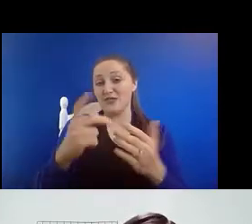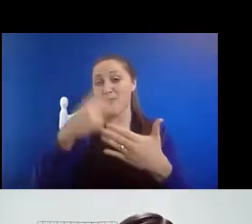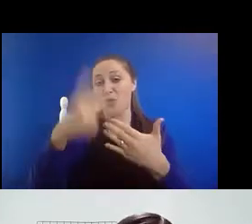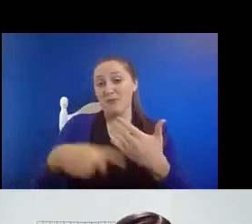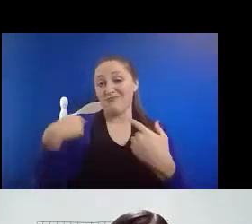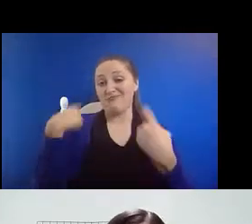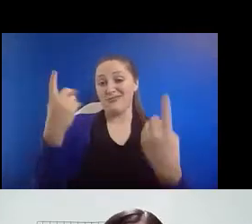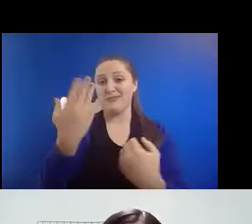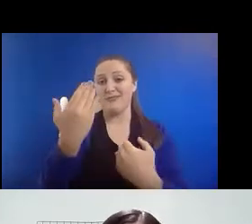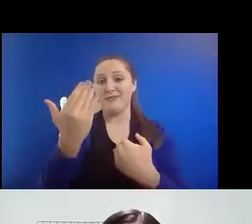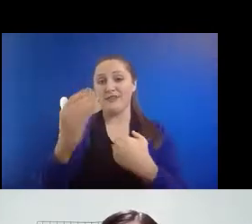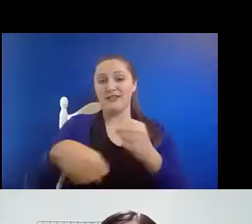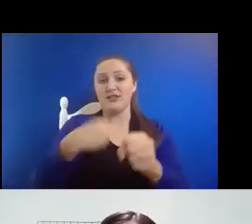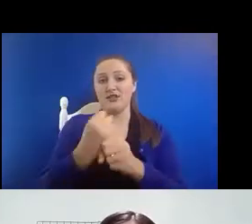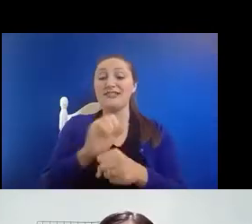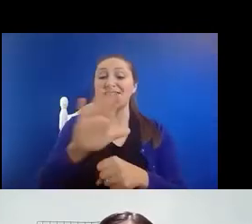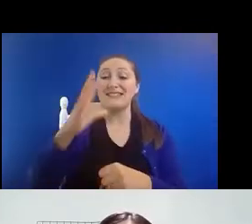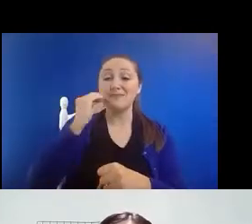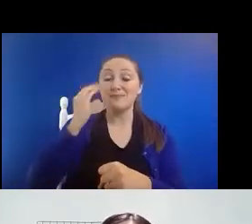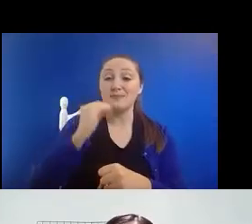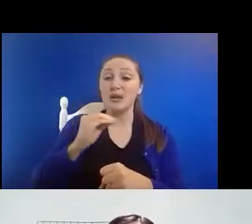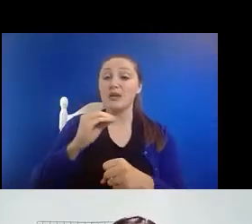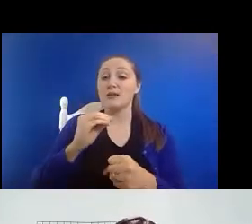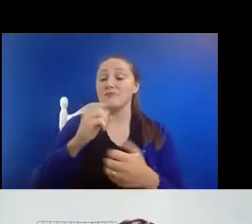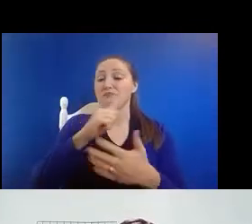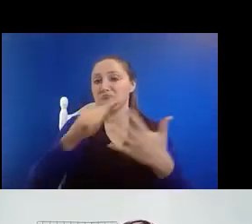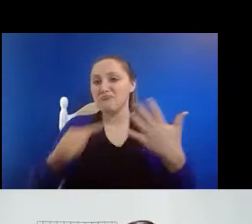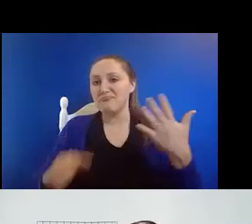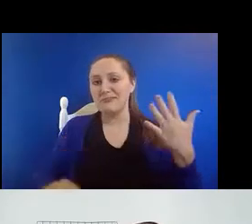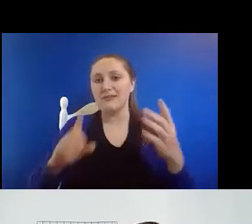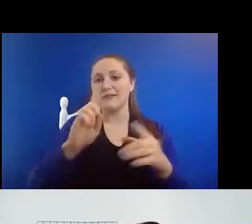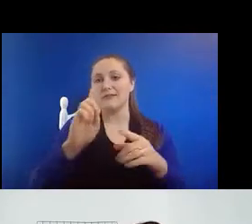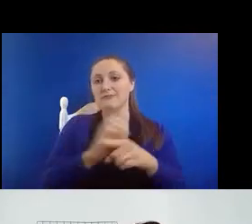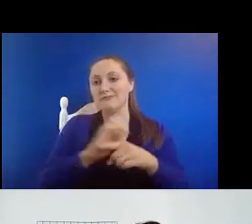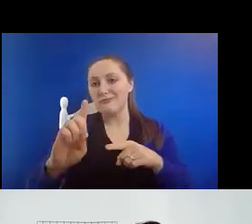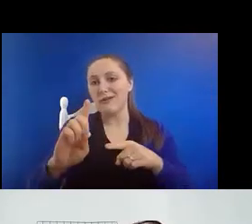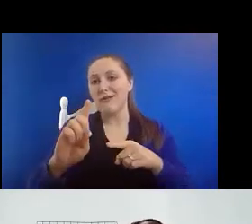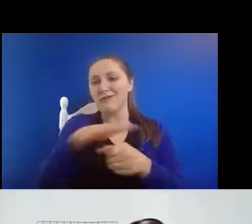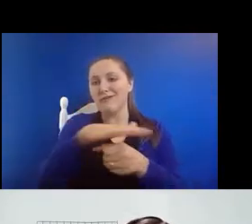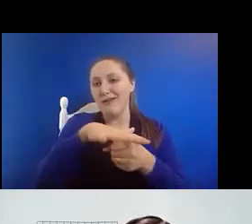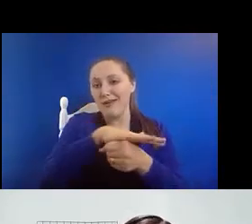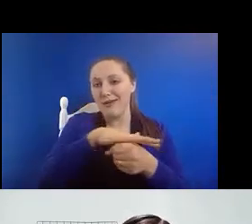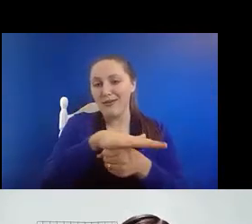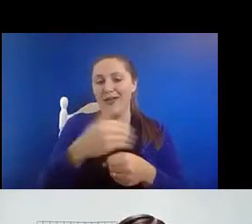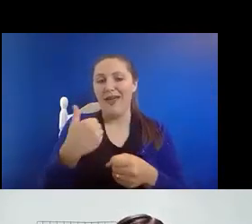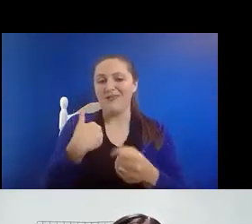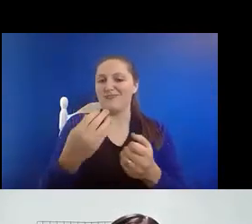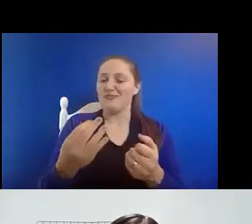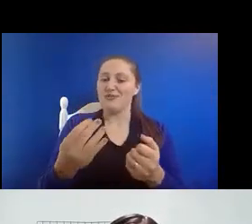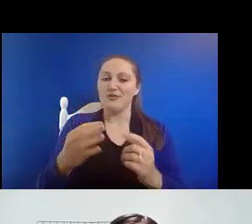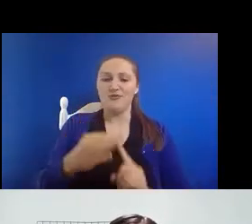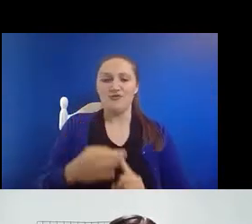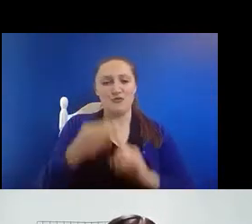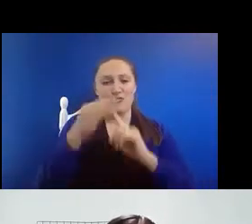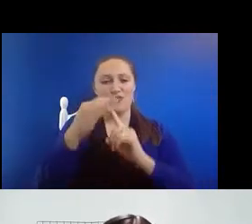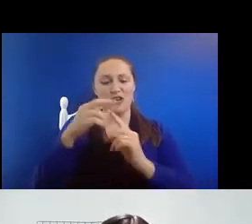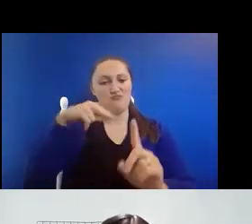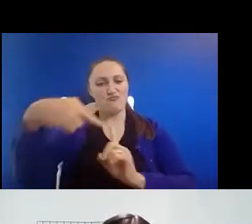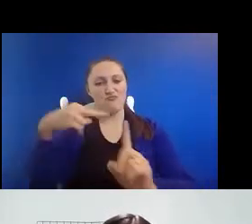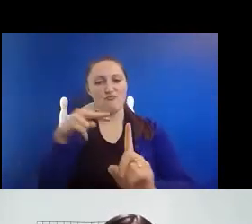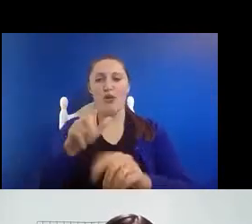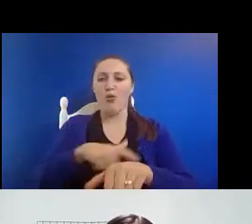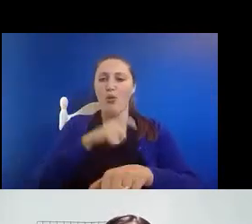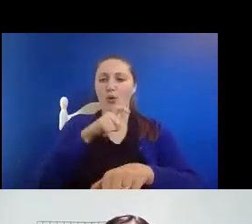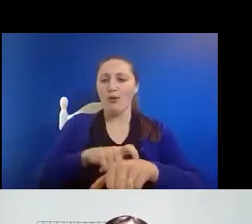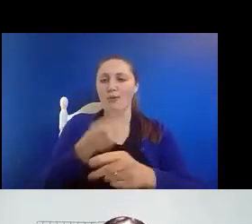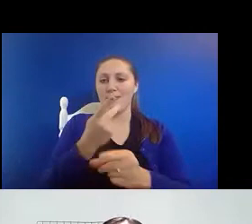a multidisciplinary leader at Inclusa has provided him with a unique perspective on managed long-term care and has led to